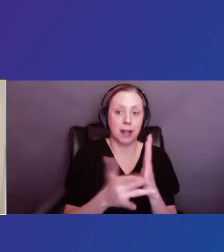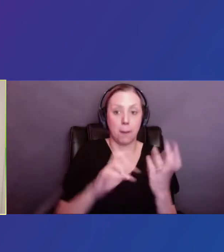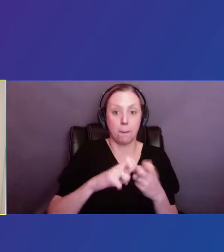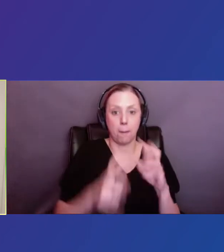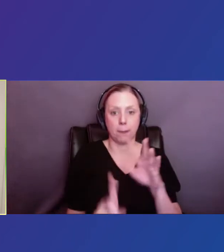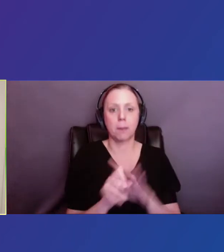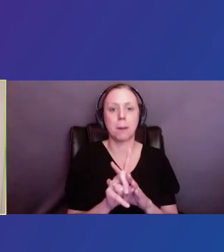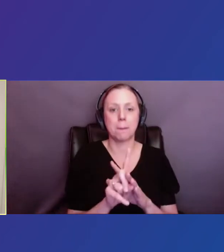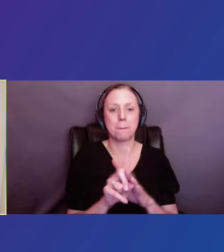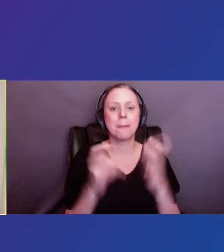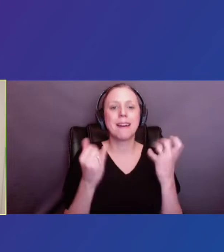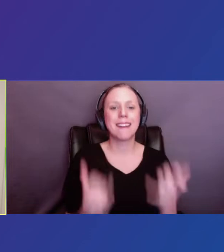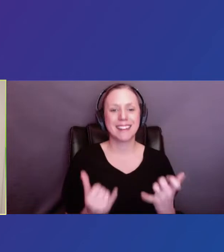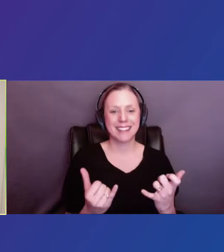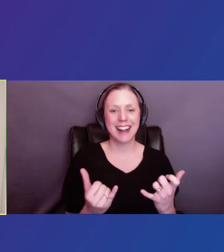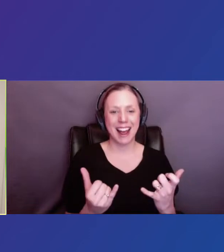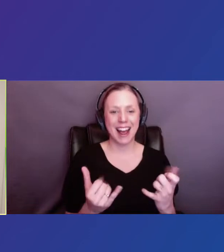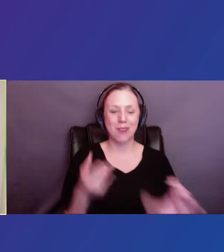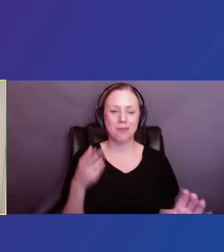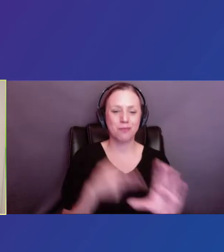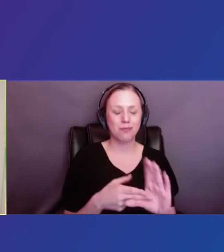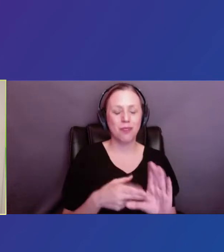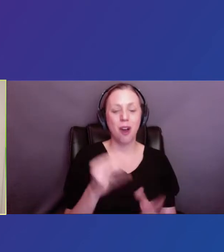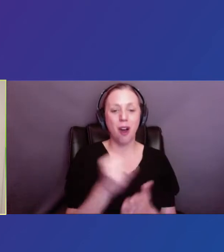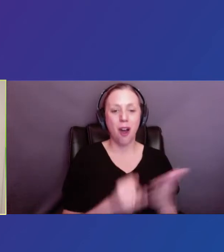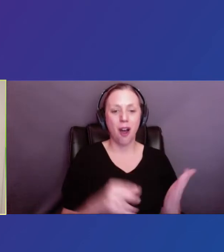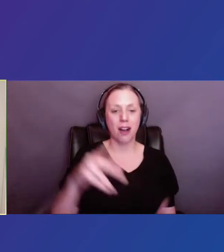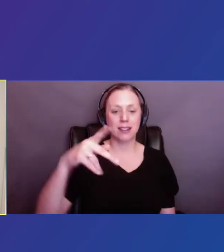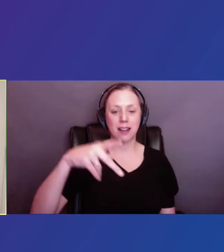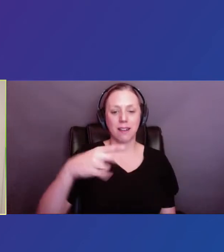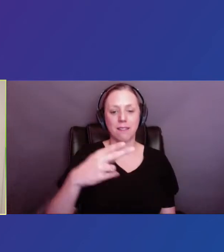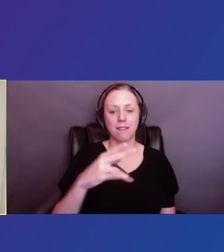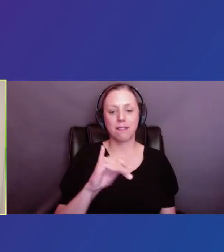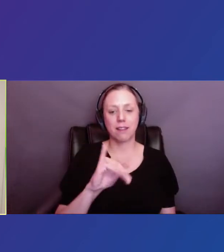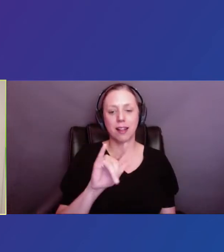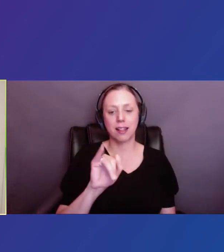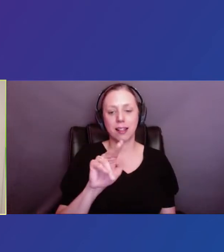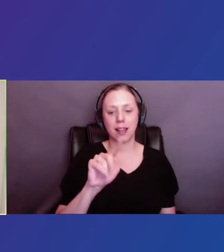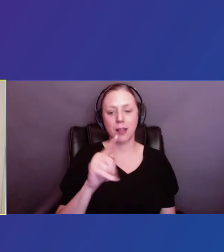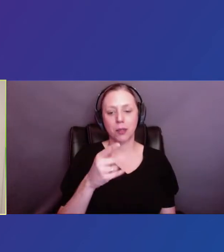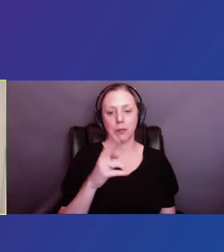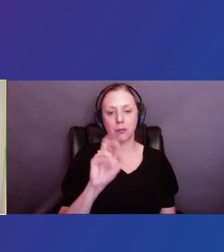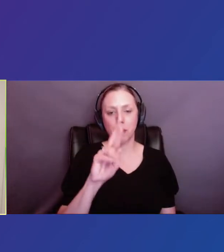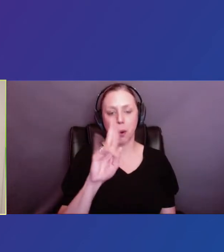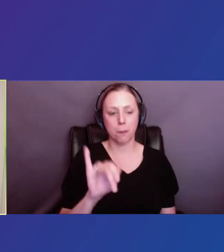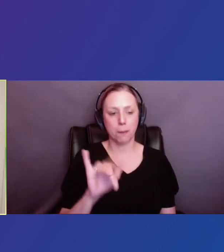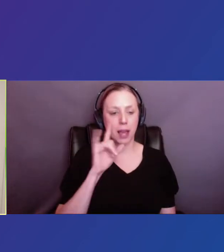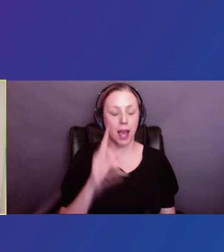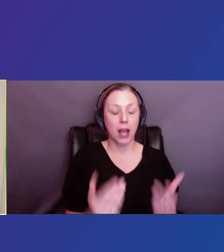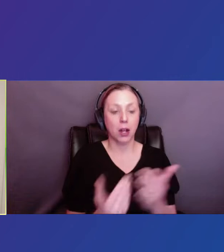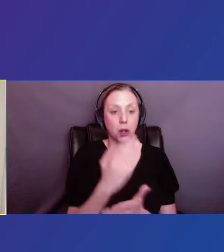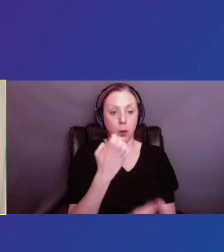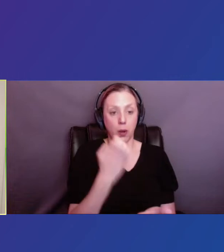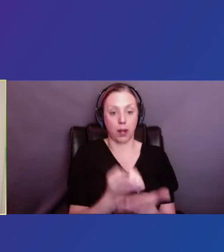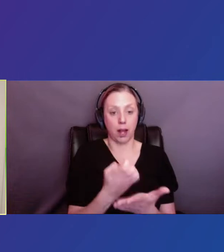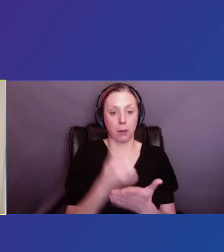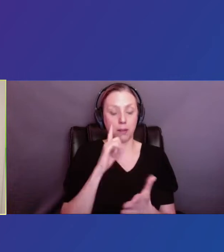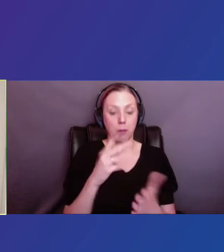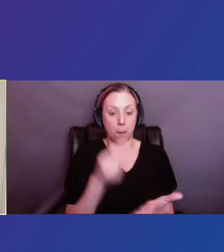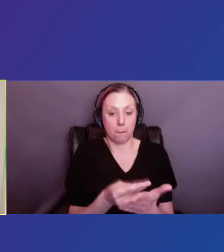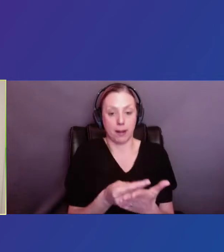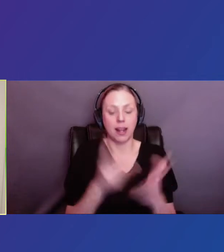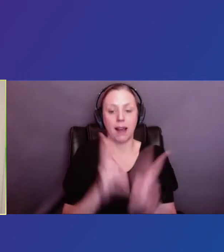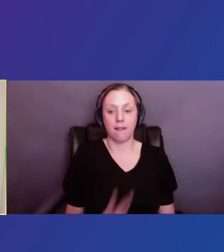And now, we enter arts philanthropy and a new economy of funding, valuing collective well-being. It